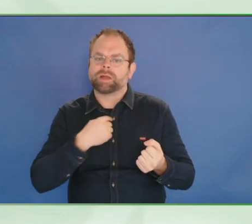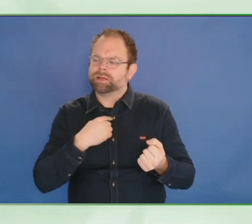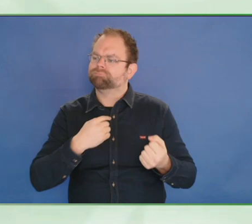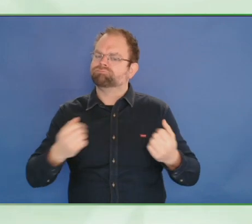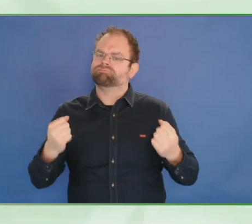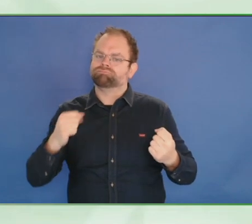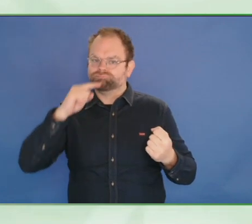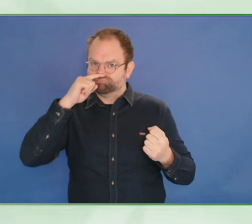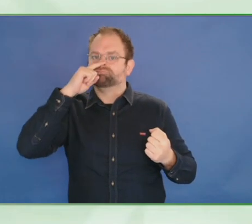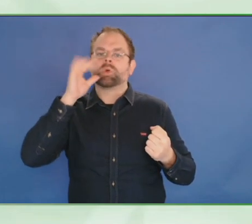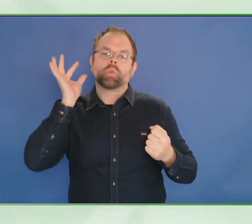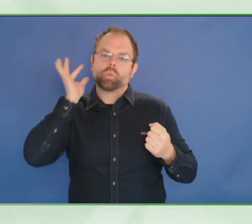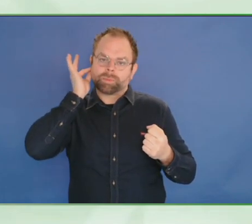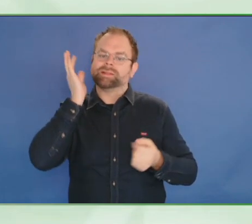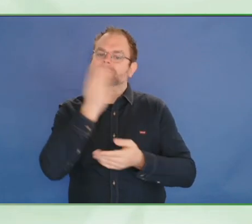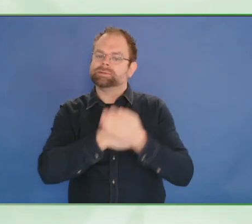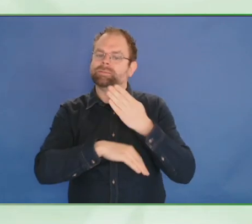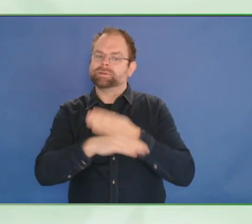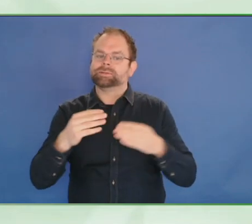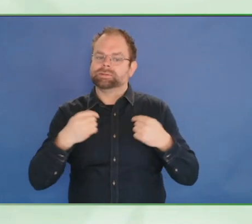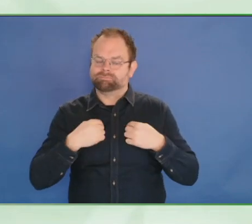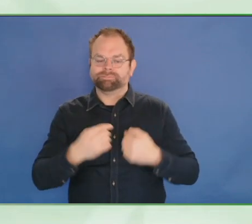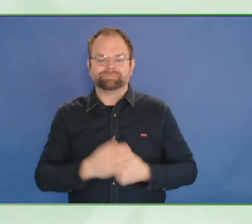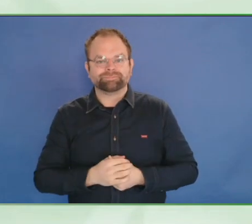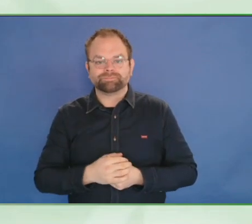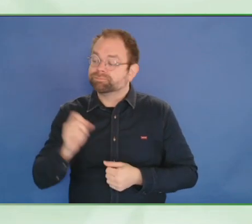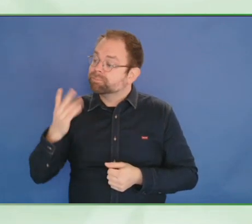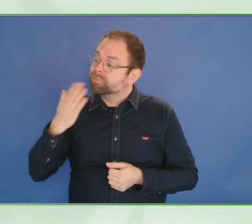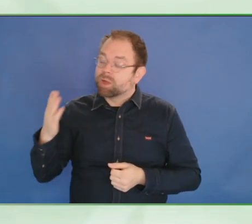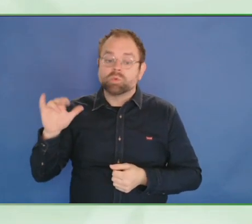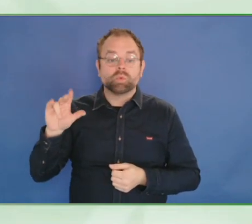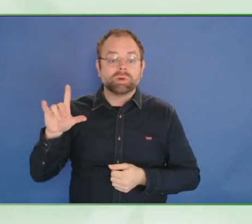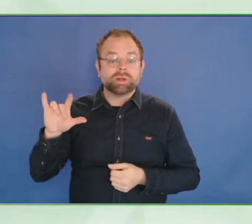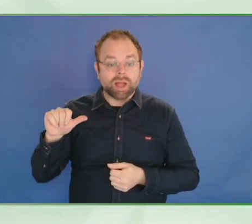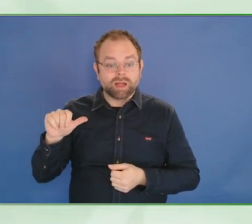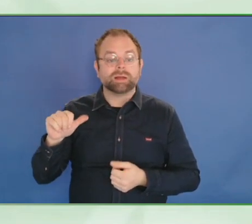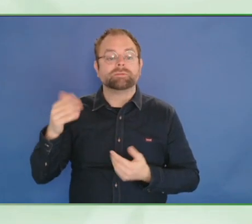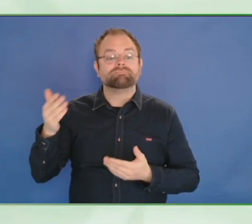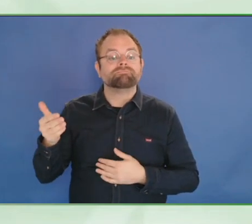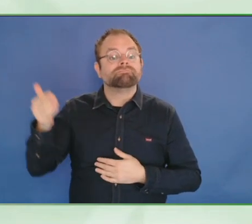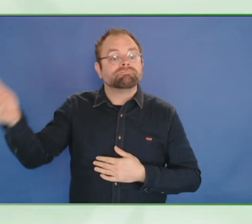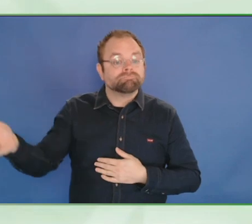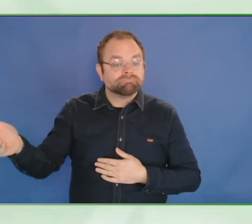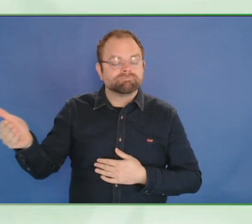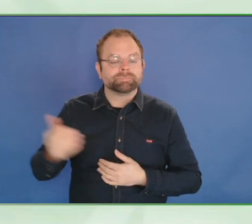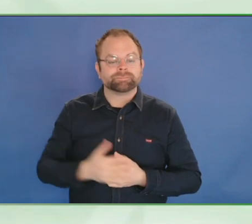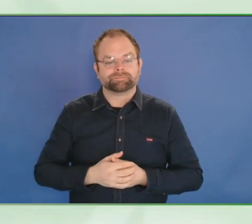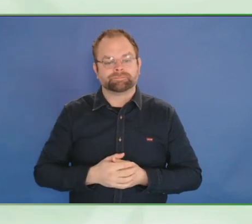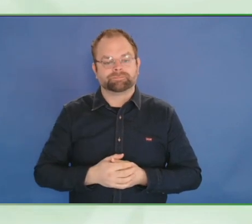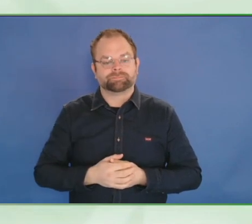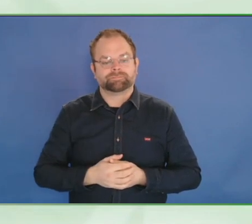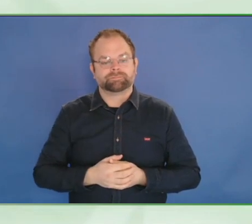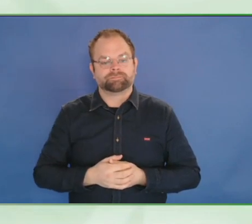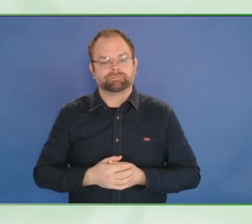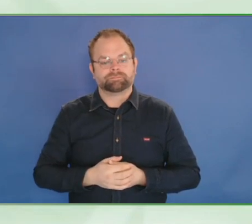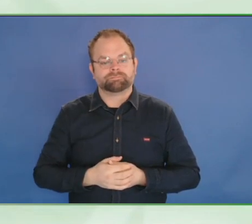Thank you, Yuliia. And then Nevgül. Hi everyone. Welcome all of you to our session. My